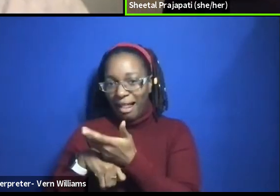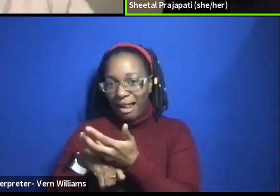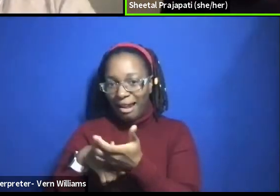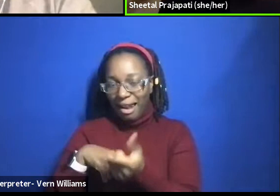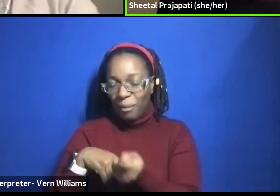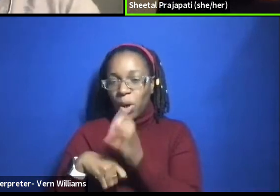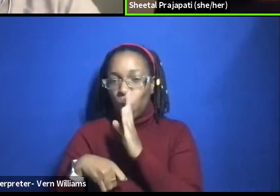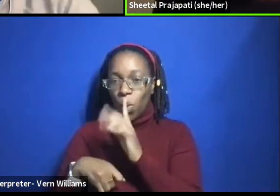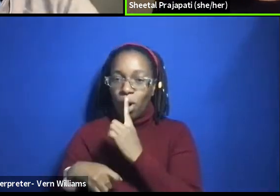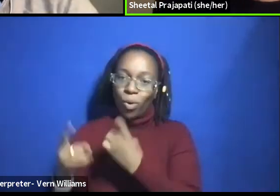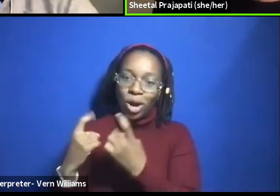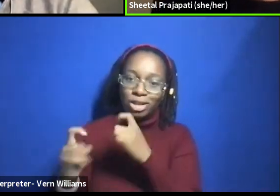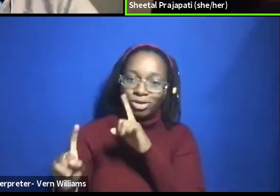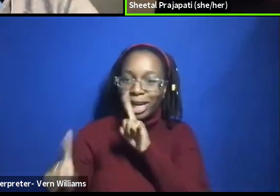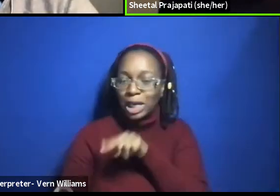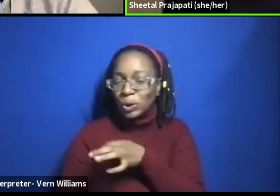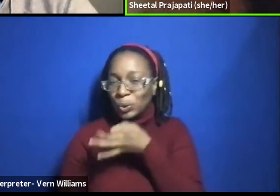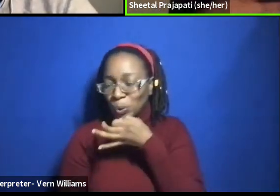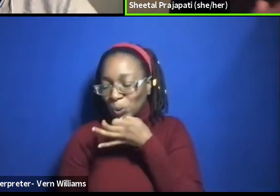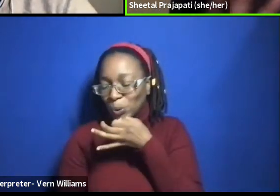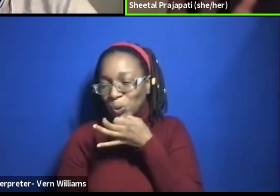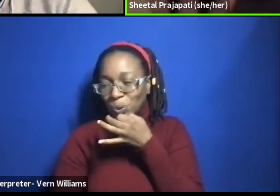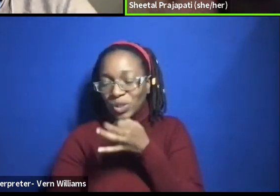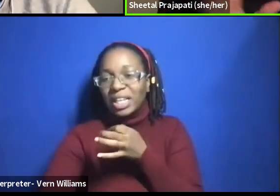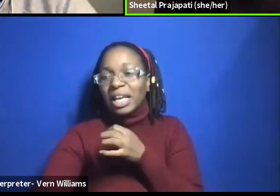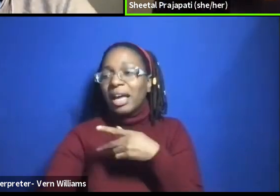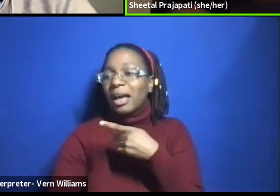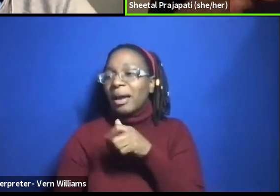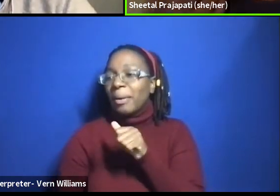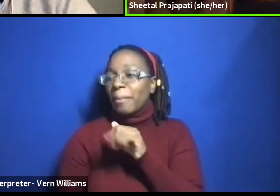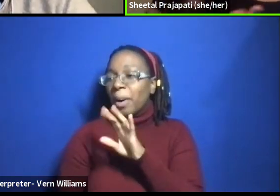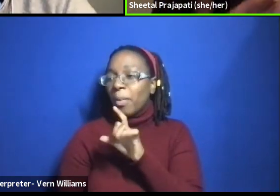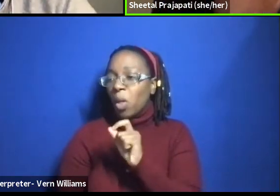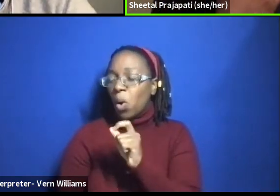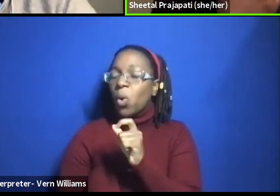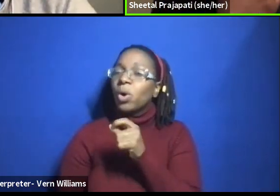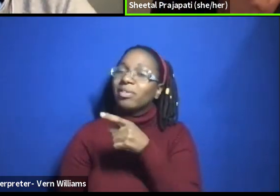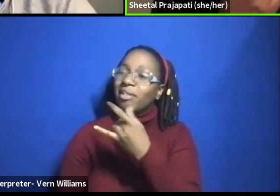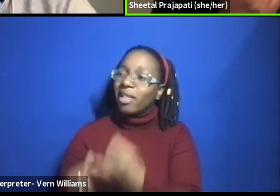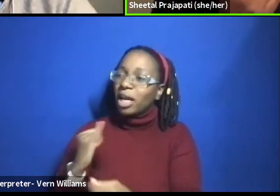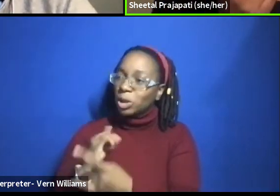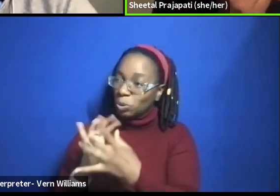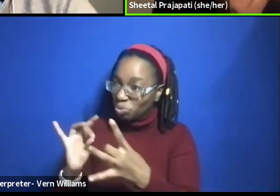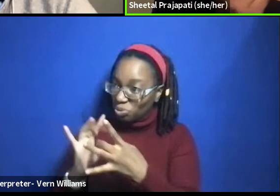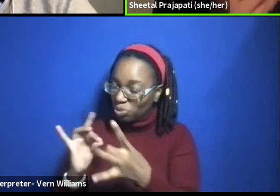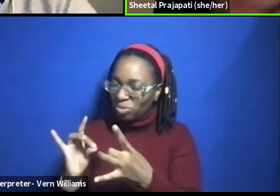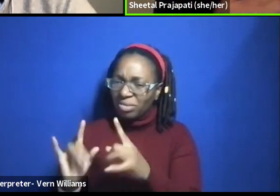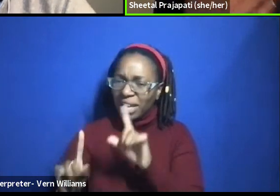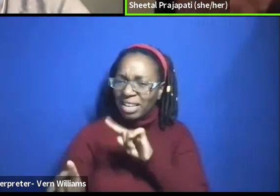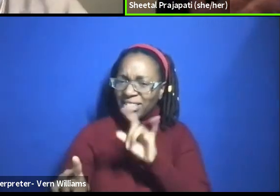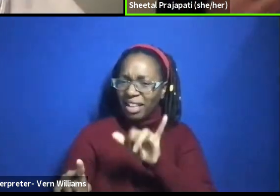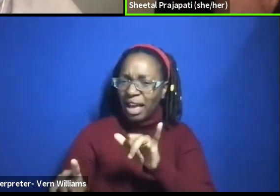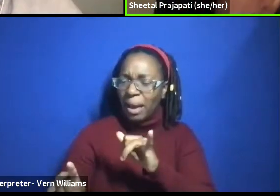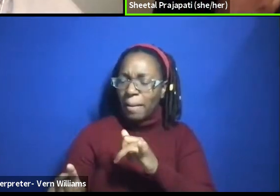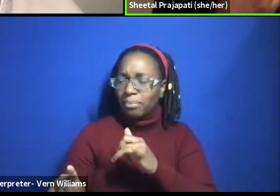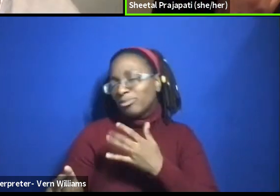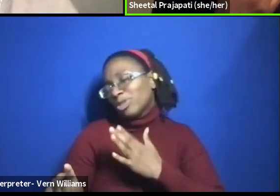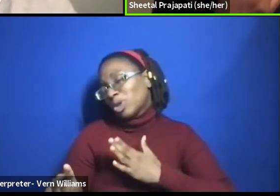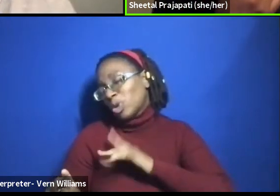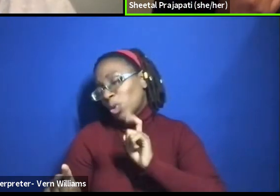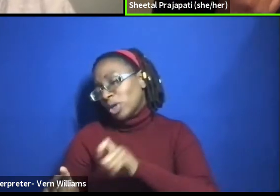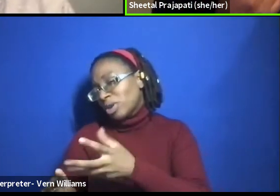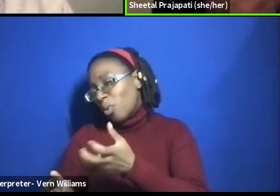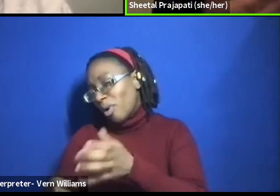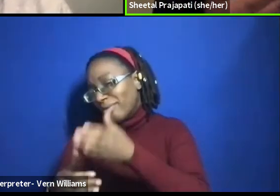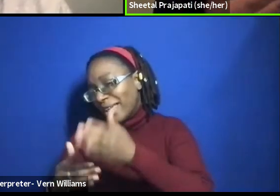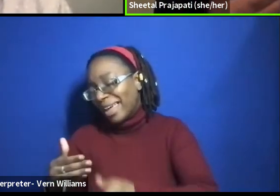some questions from the audience. And Pablo, the last thing you said kind of answered the question that I wanted to pose to us at the end, which